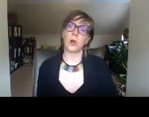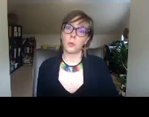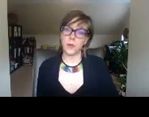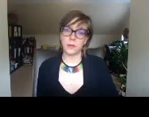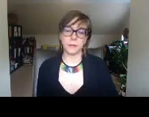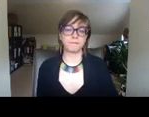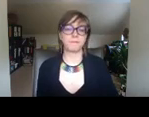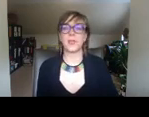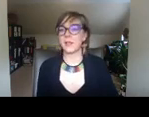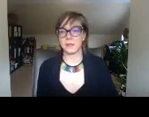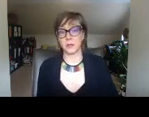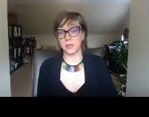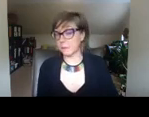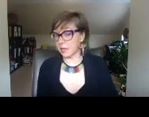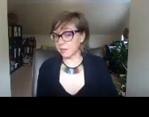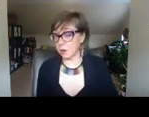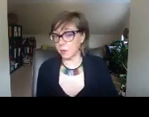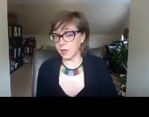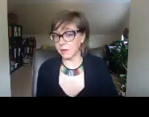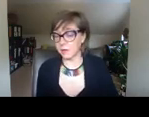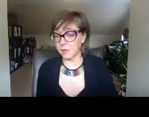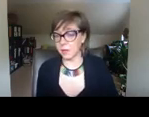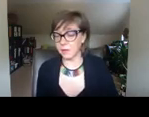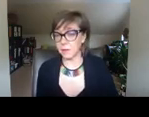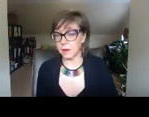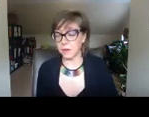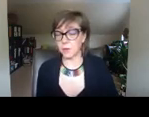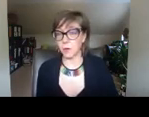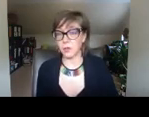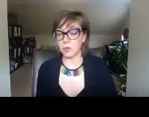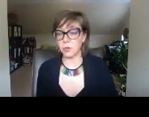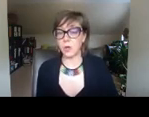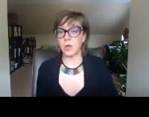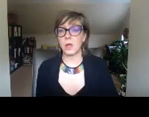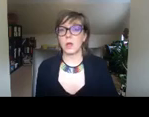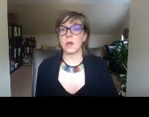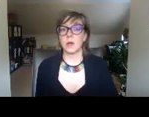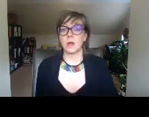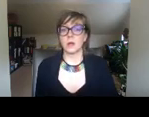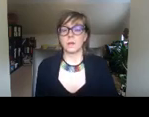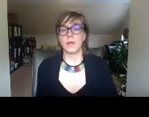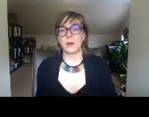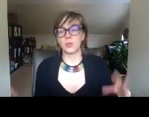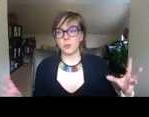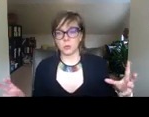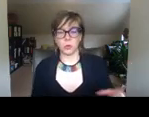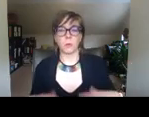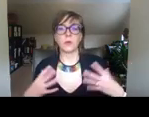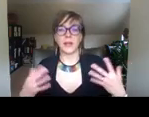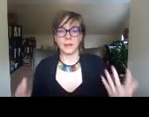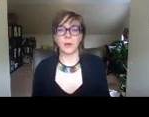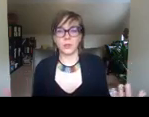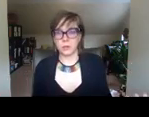research with them. Yes, it makes it complicated that they, if we want to do language neutral